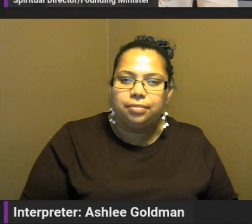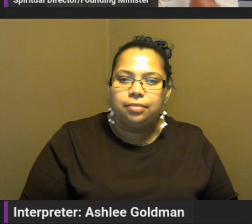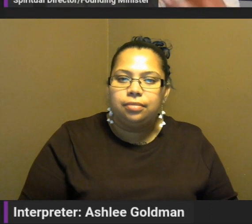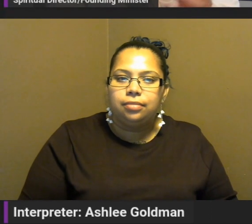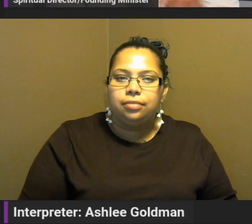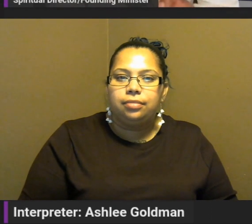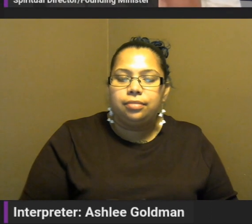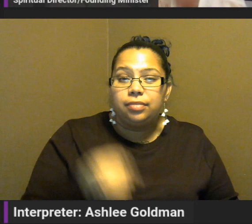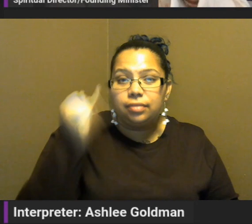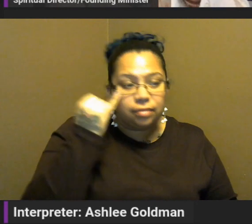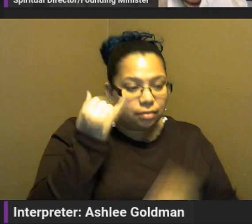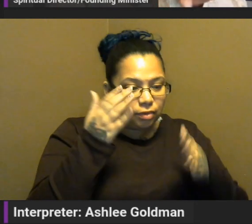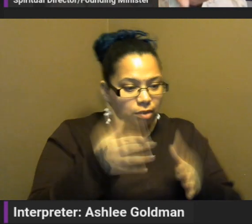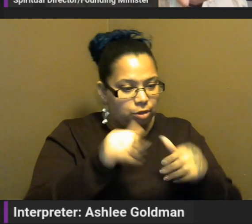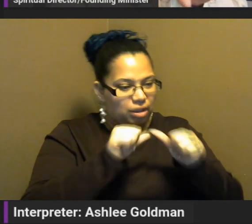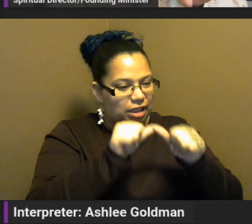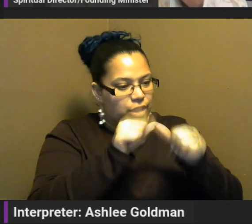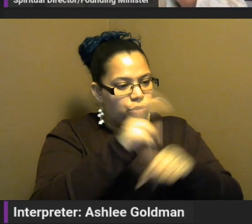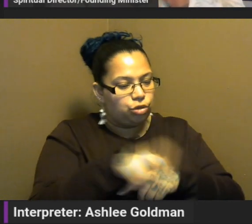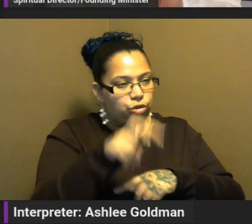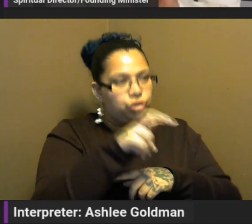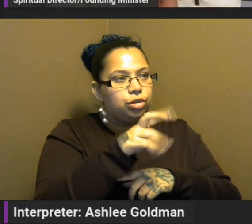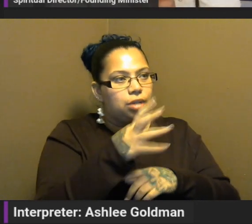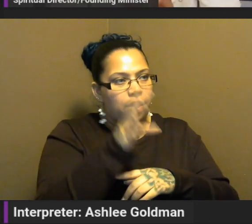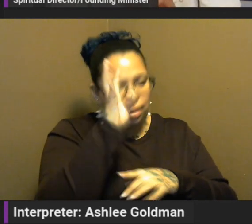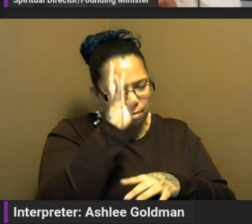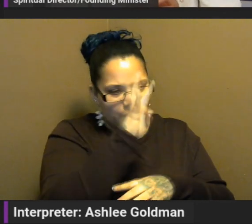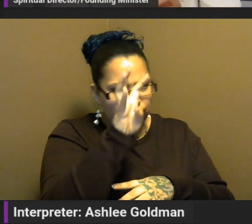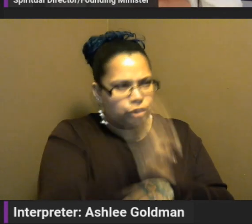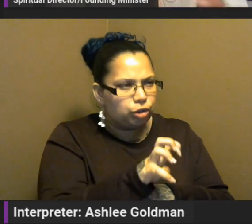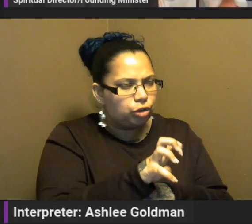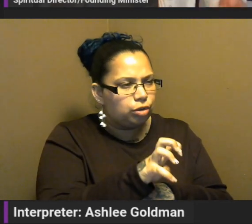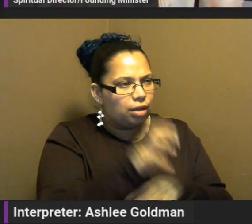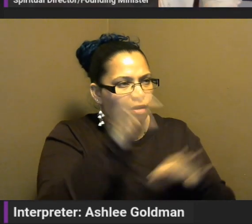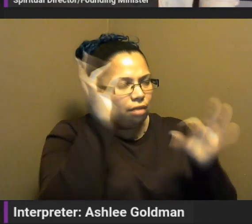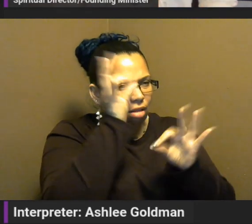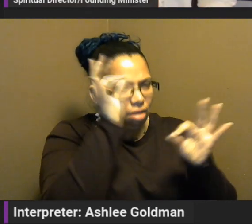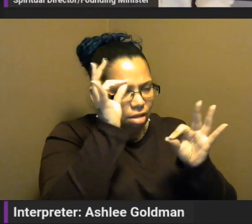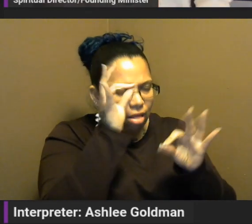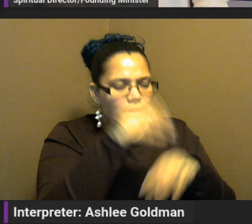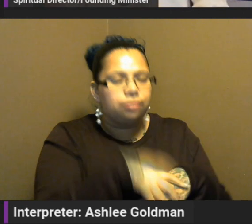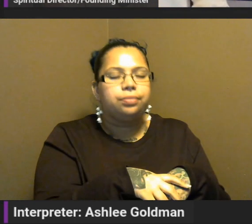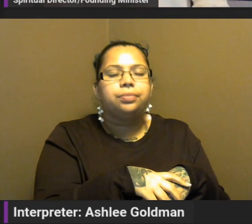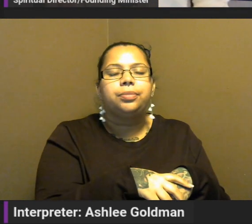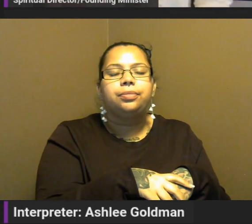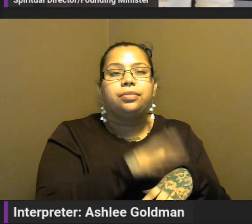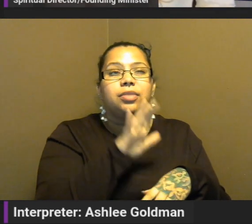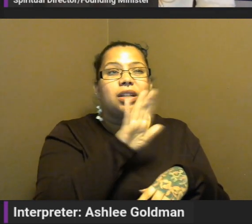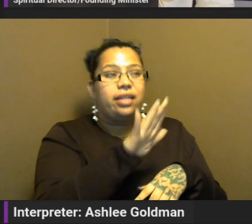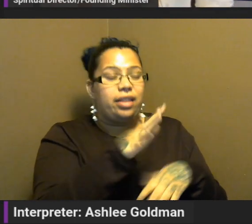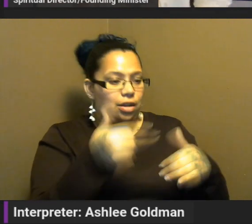To continue one's journey in the mystery of the unknown, with one's life guided by